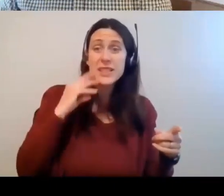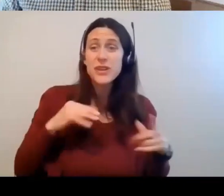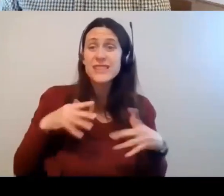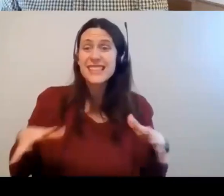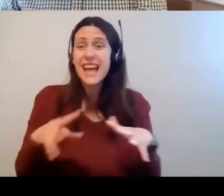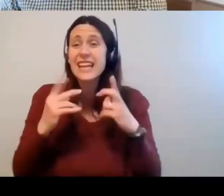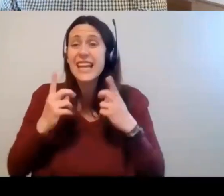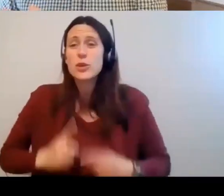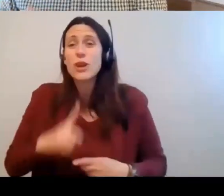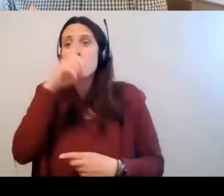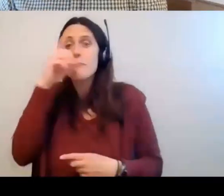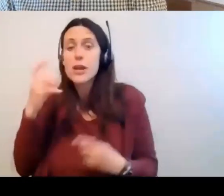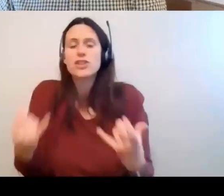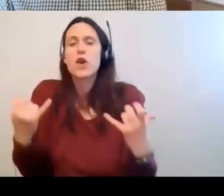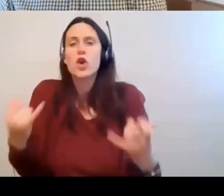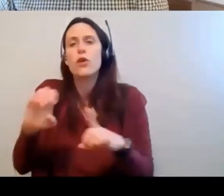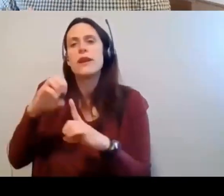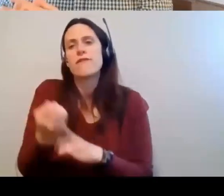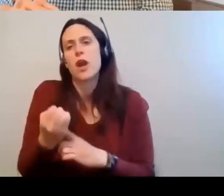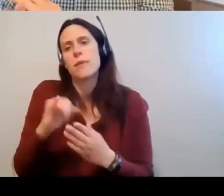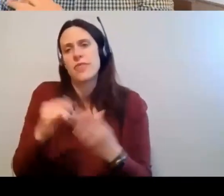because of the environmental circumstances that we're in.